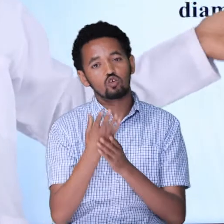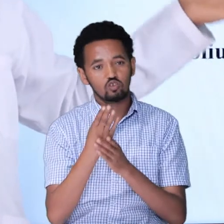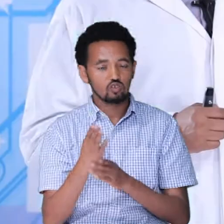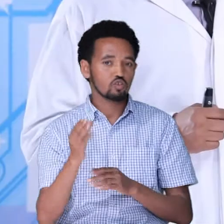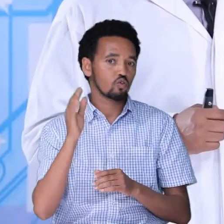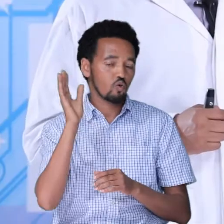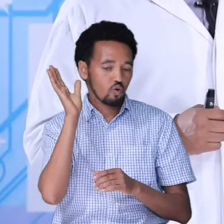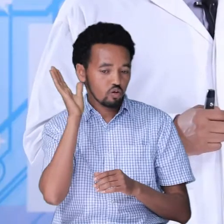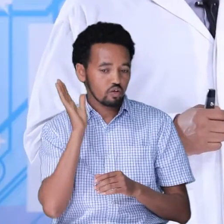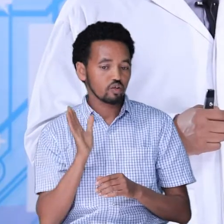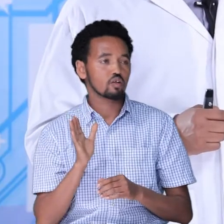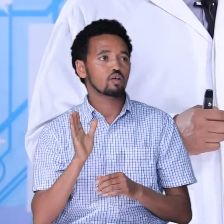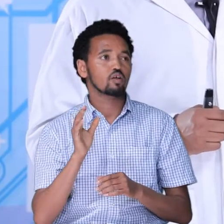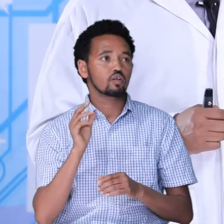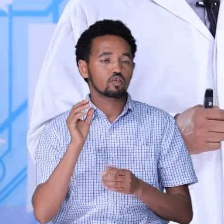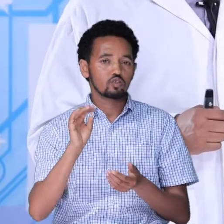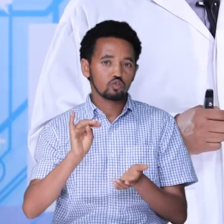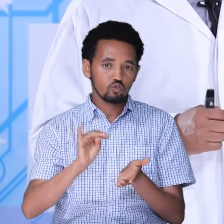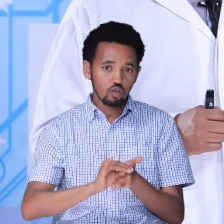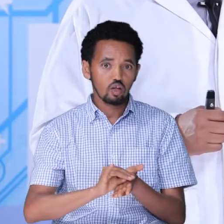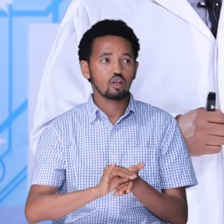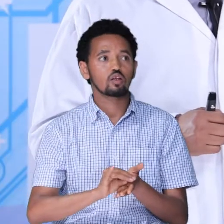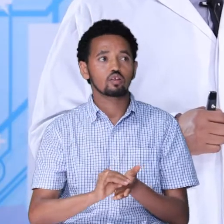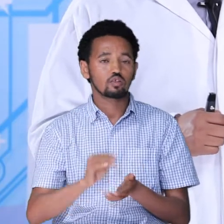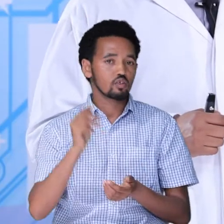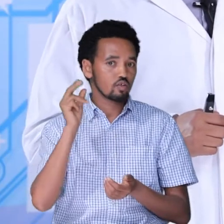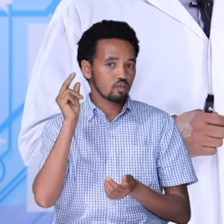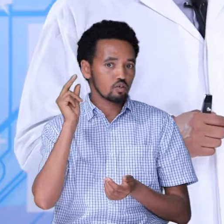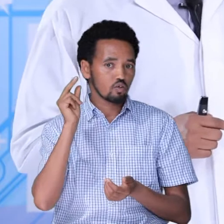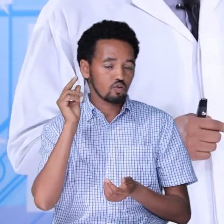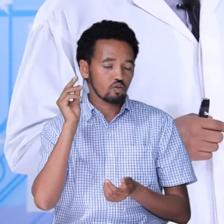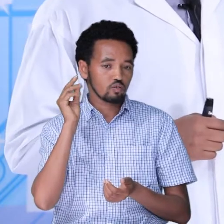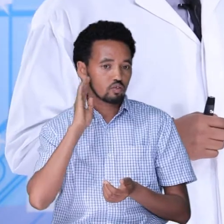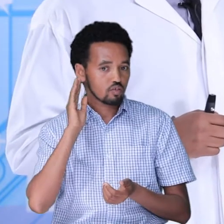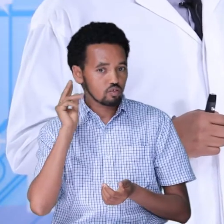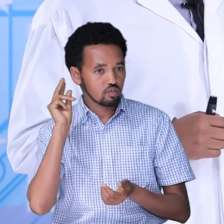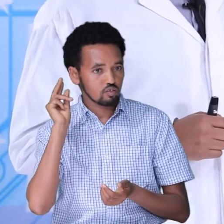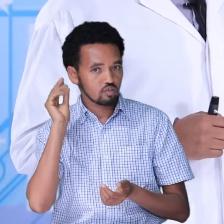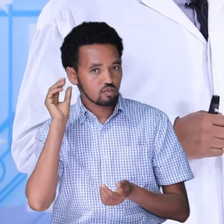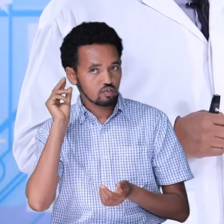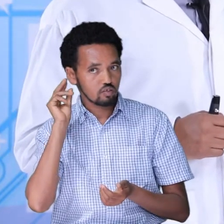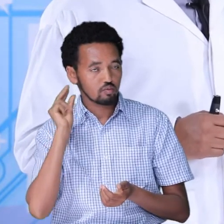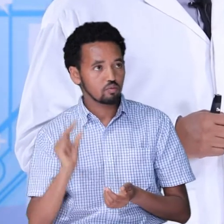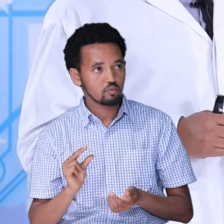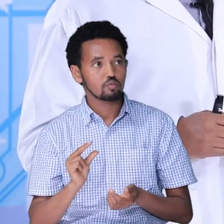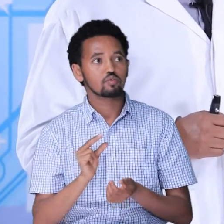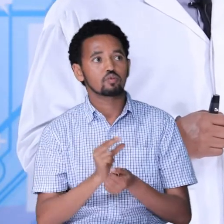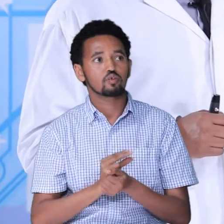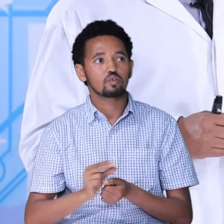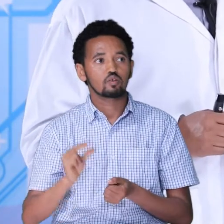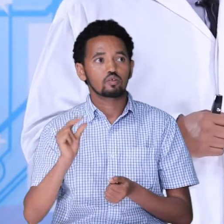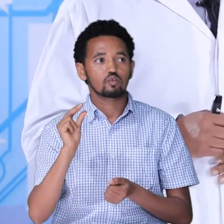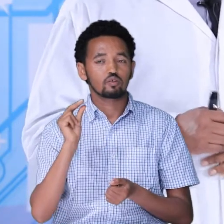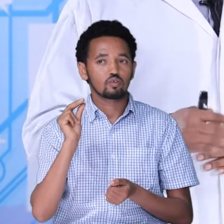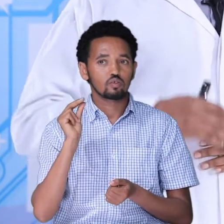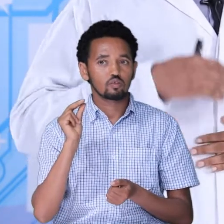gold, salt, sugar, cobalt, uranium, copper, silver, petroleum, cocoa,